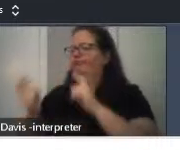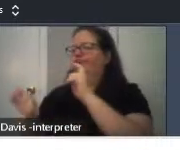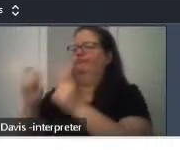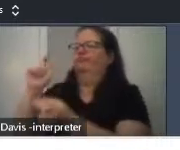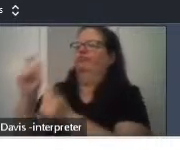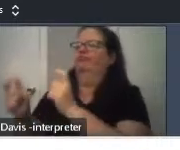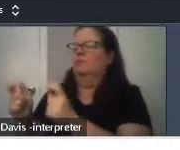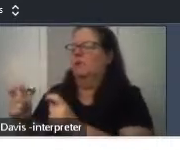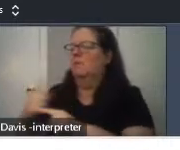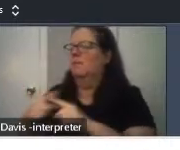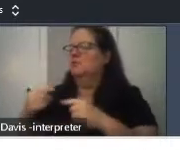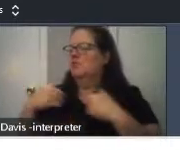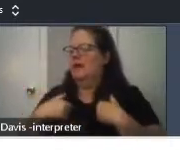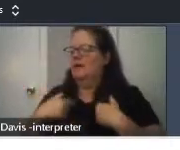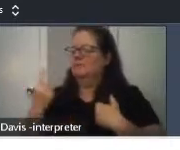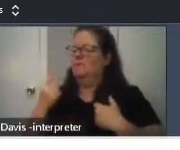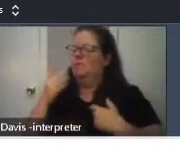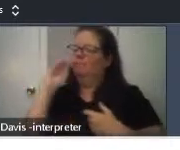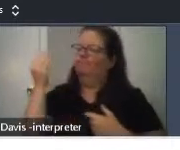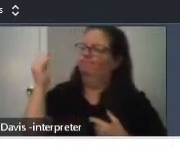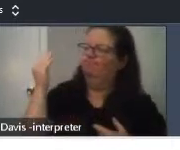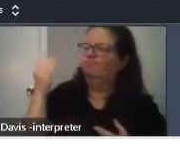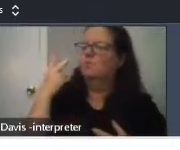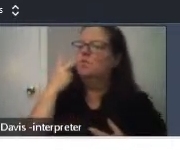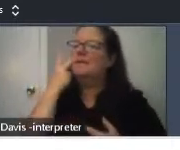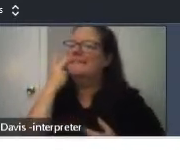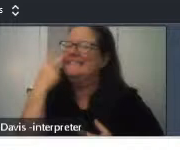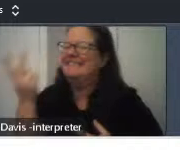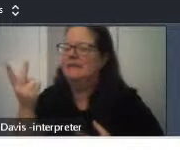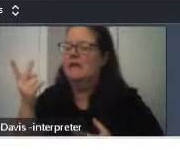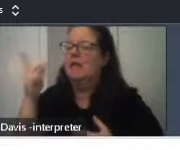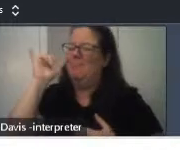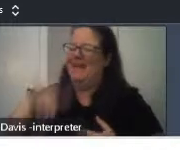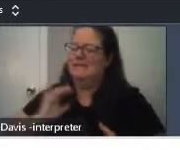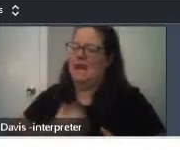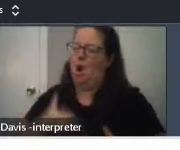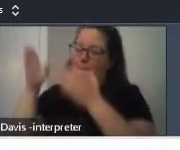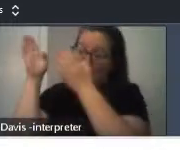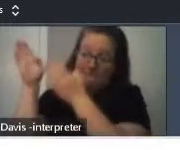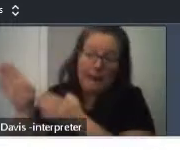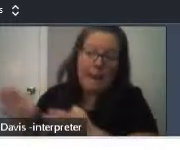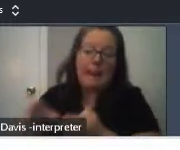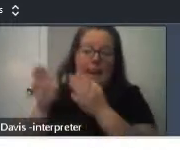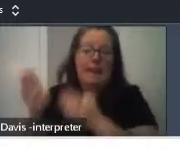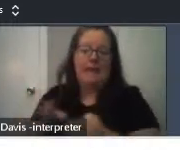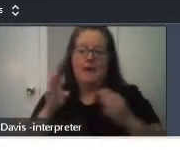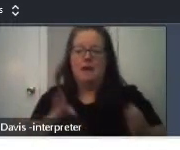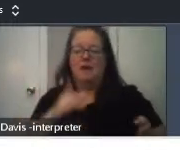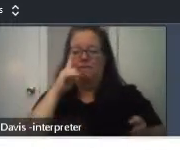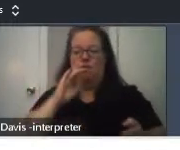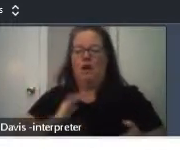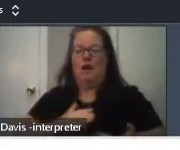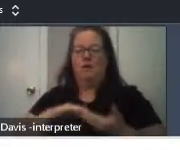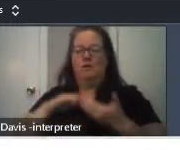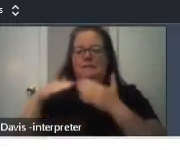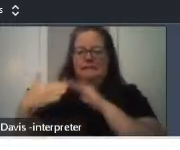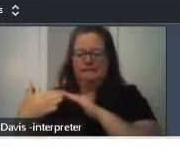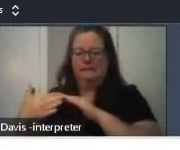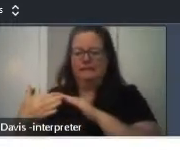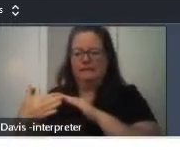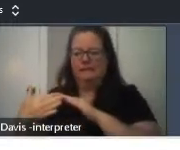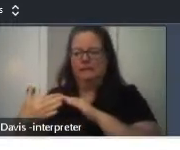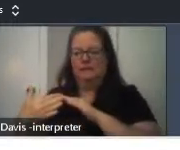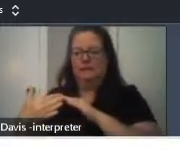have something that we could look at to say, this is how we're planning, the city as a body, and putting our